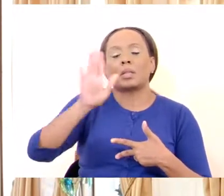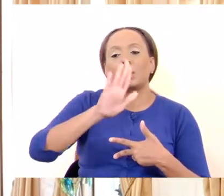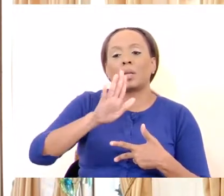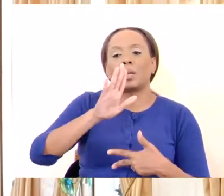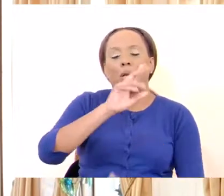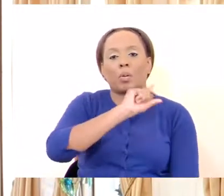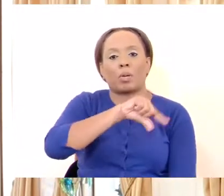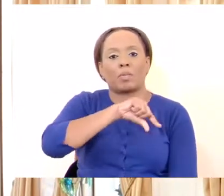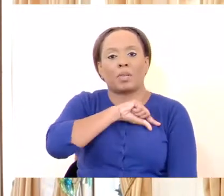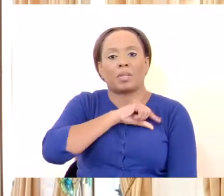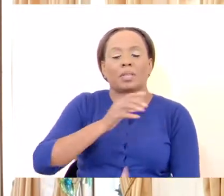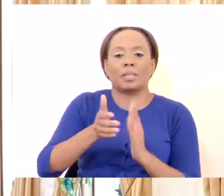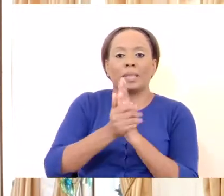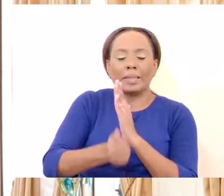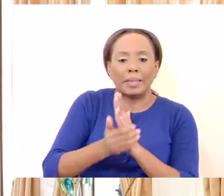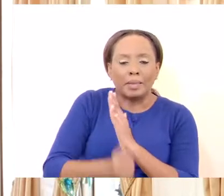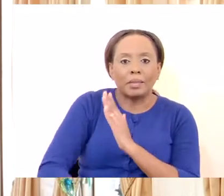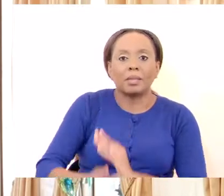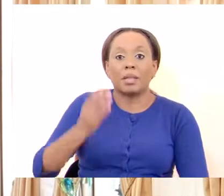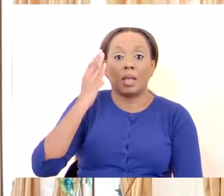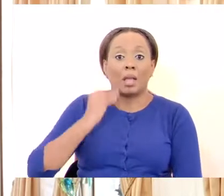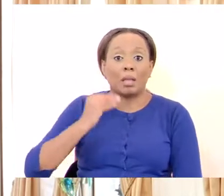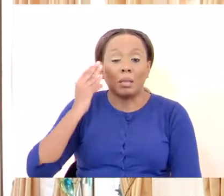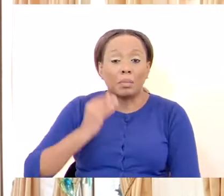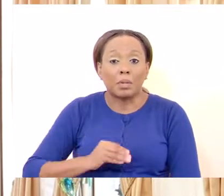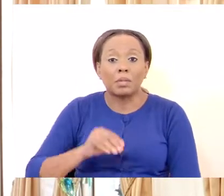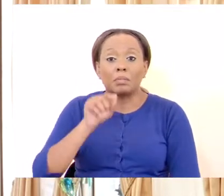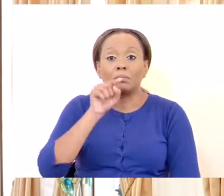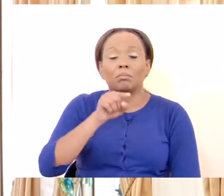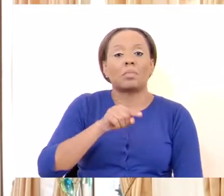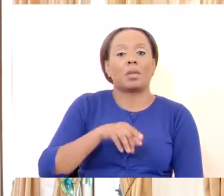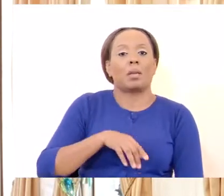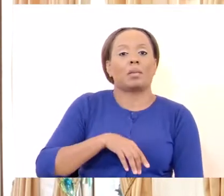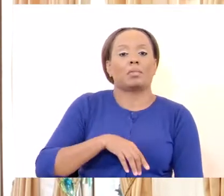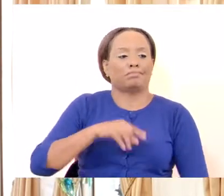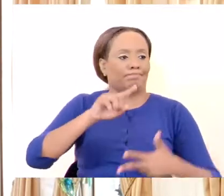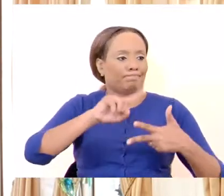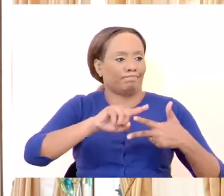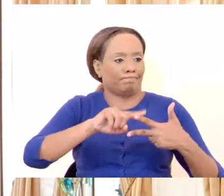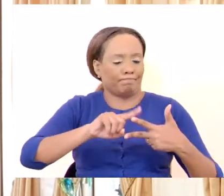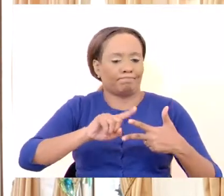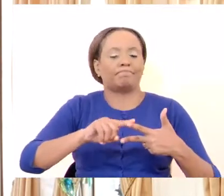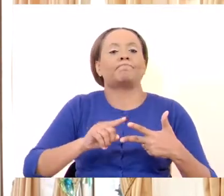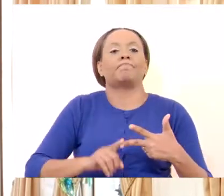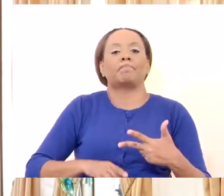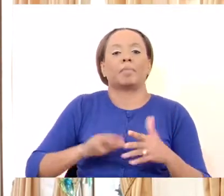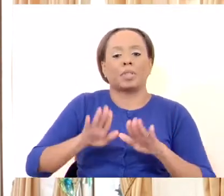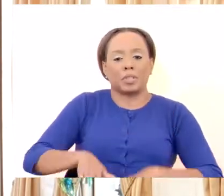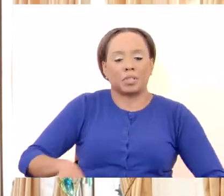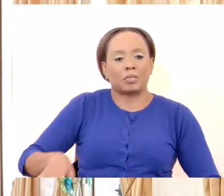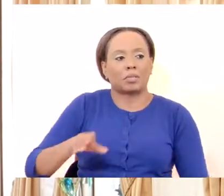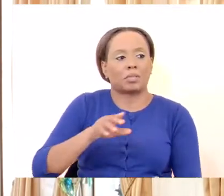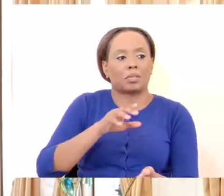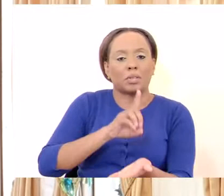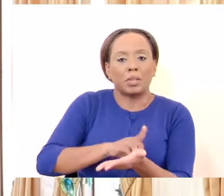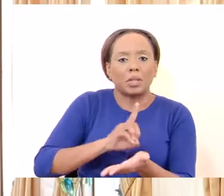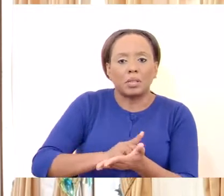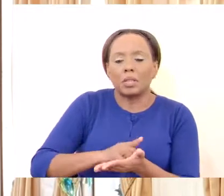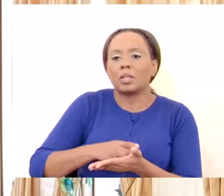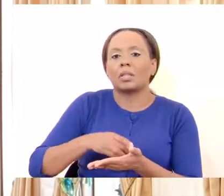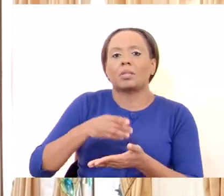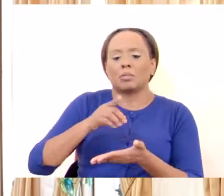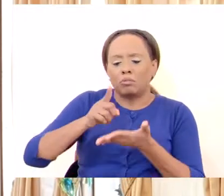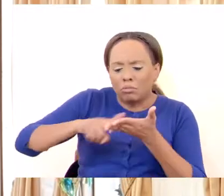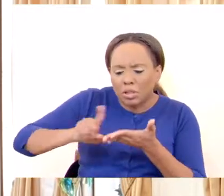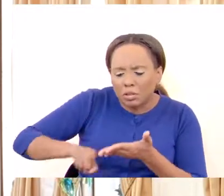qualifications and experience as a pediatric specialist in Barbados who has taught, who has researched, who has